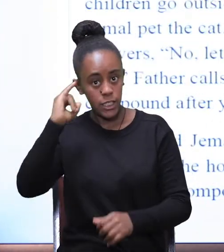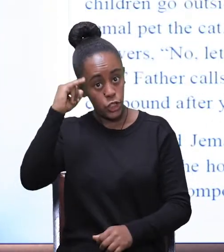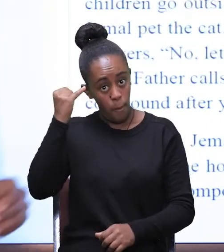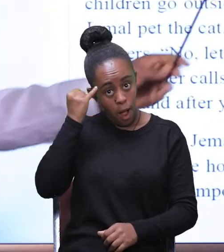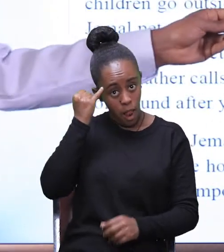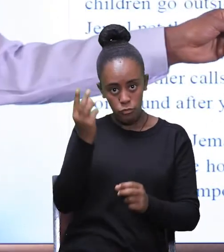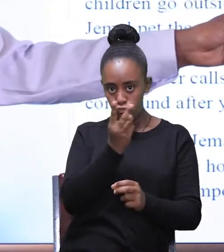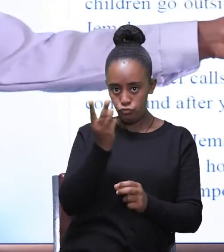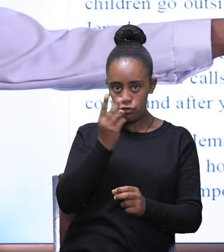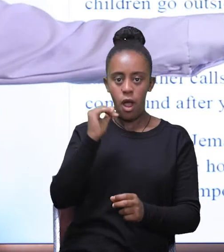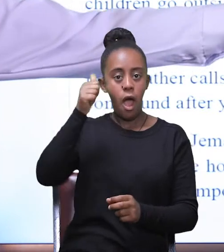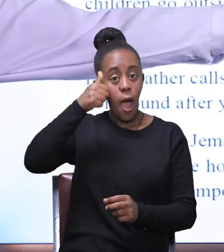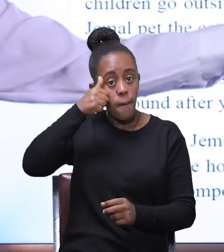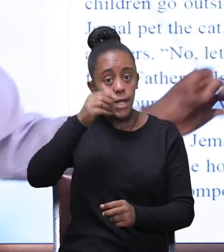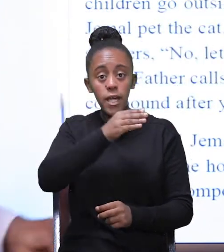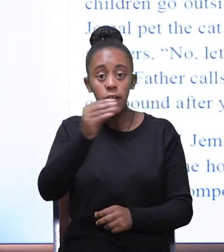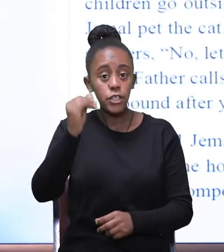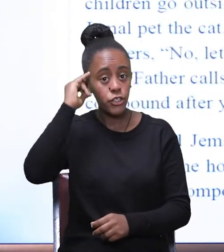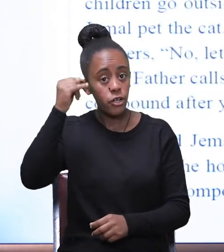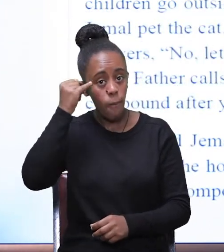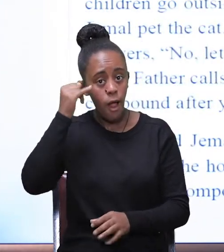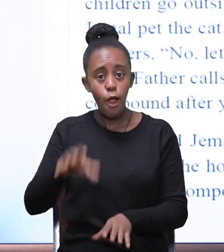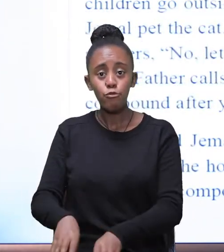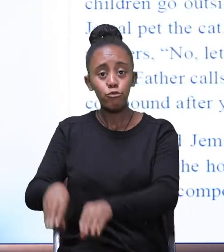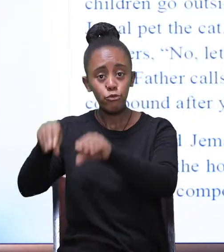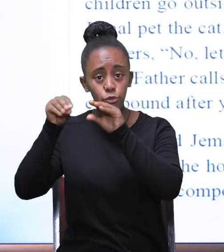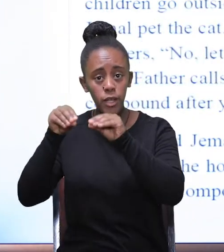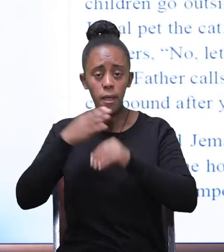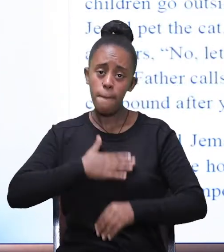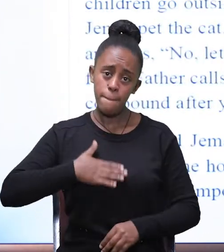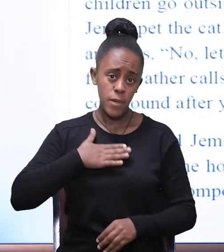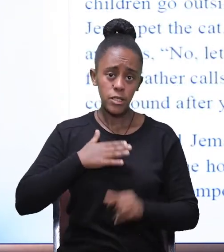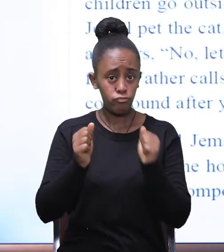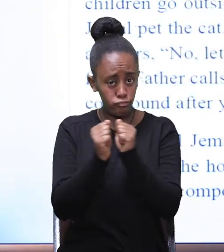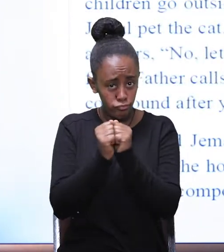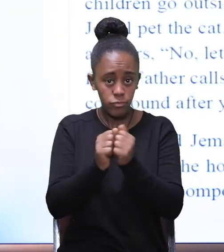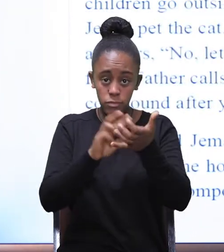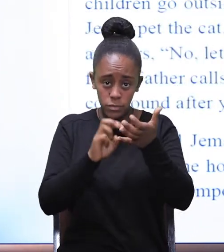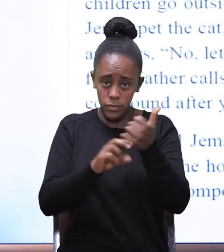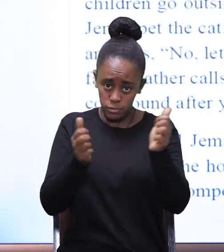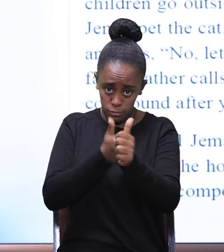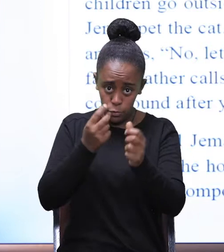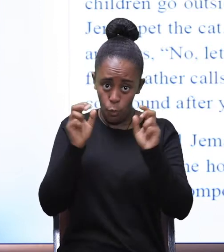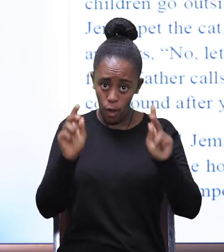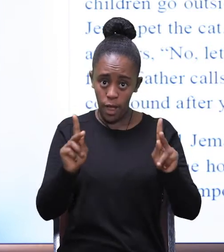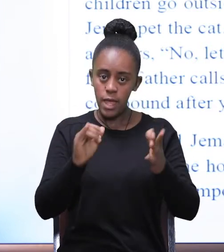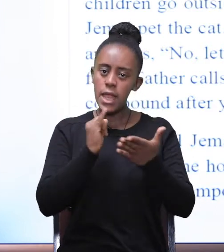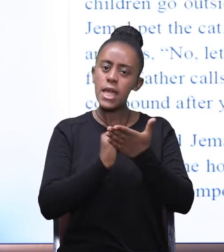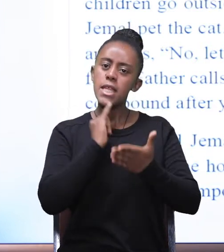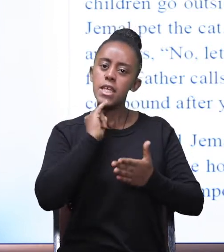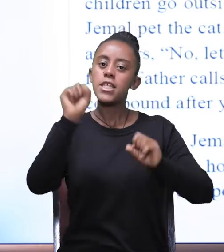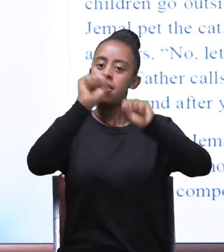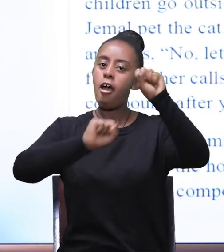Jamal. Ahmed and Jamal. Student, please read together. Okay. It is